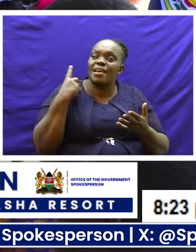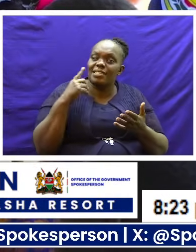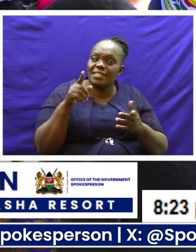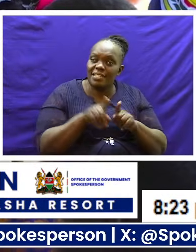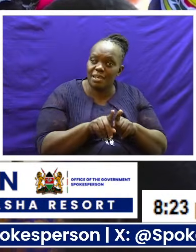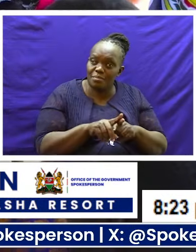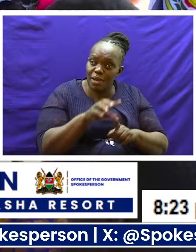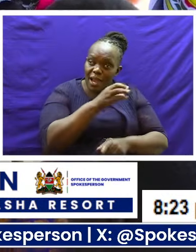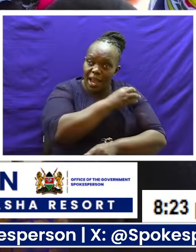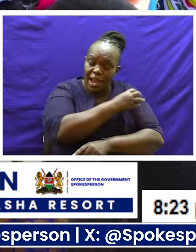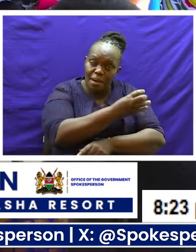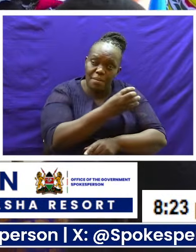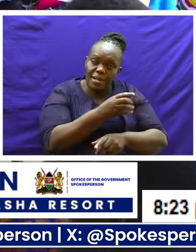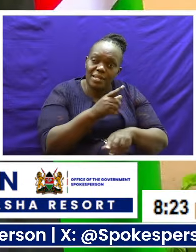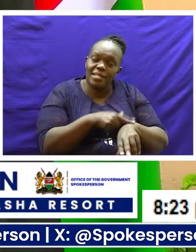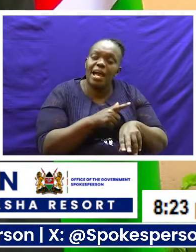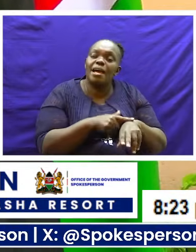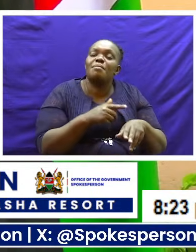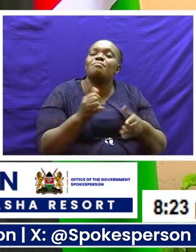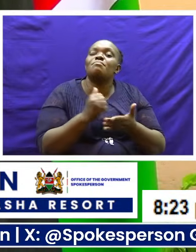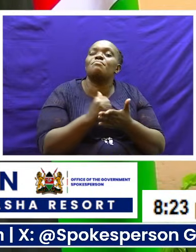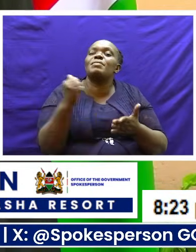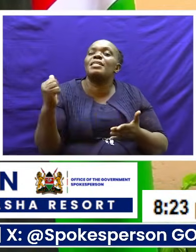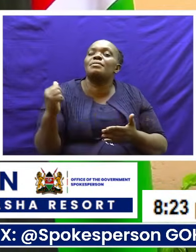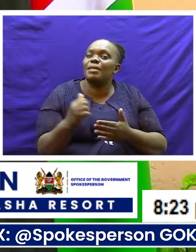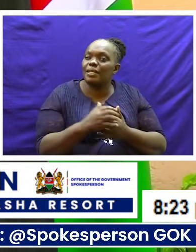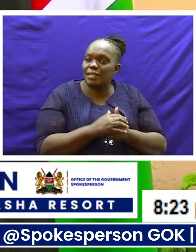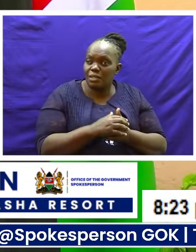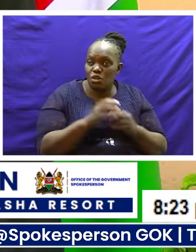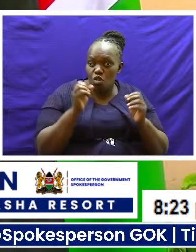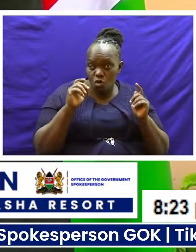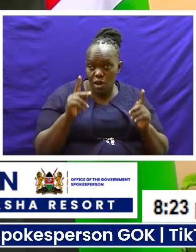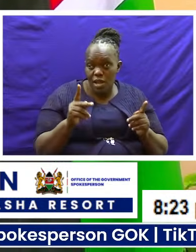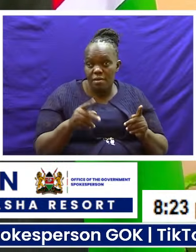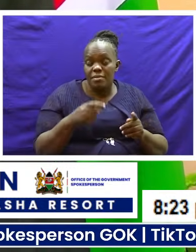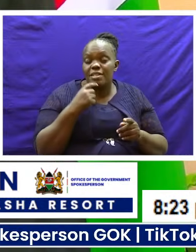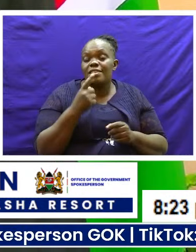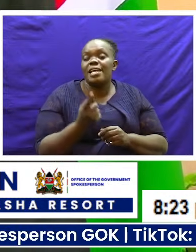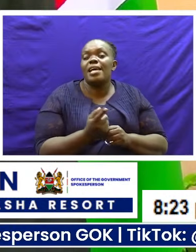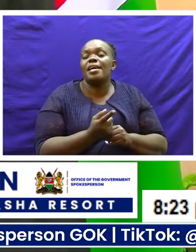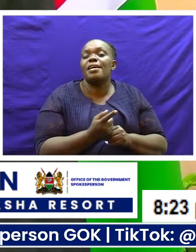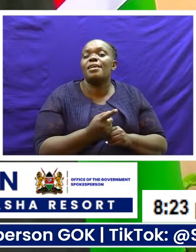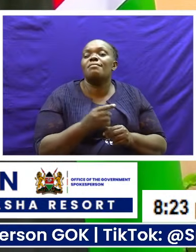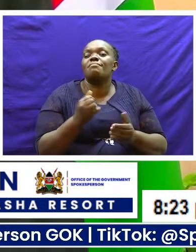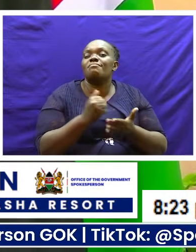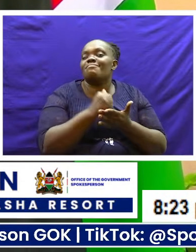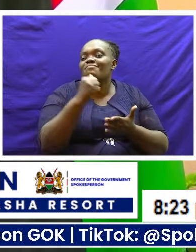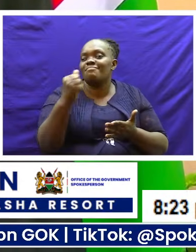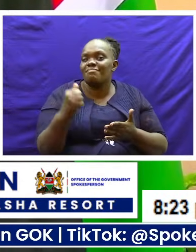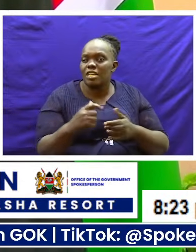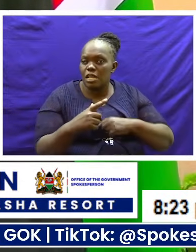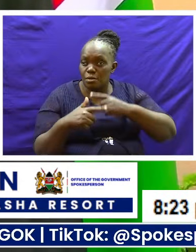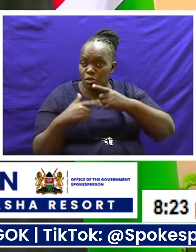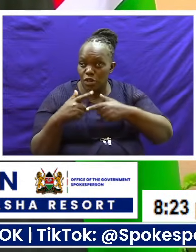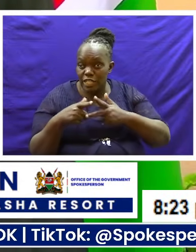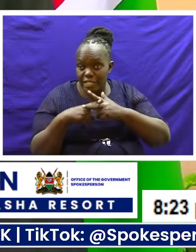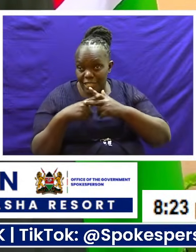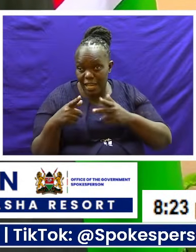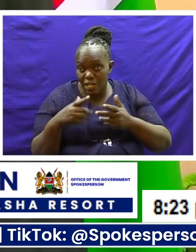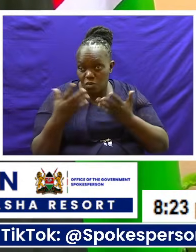of capacity during placements. Okay. Let me say, placement, the process